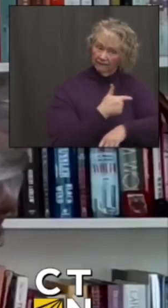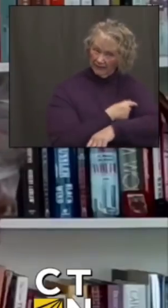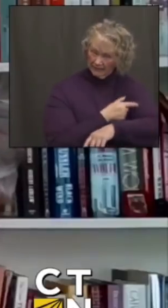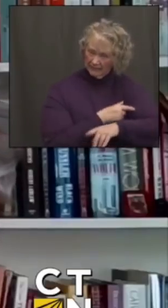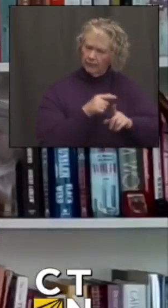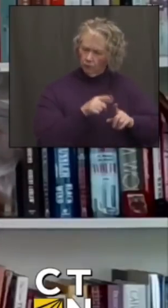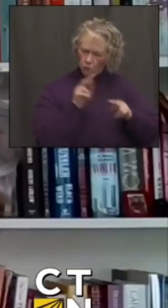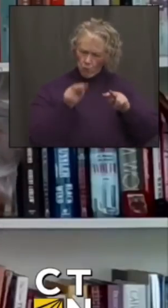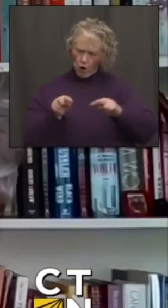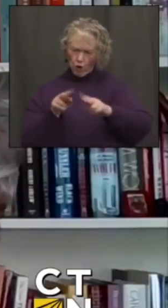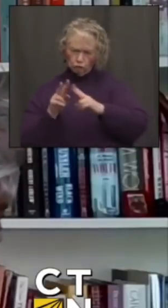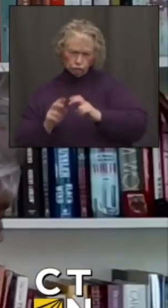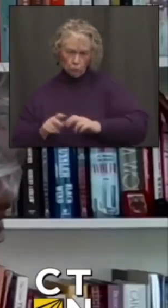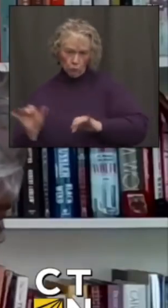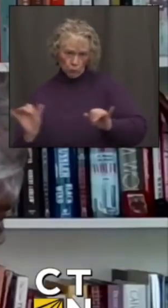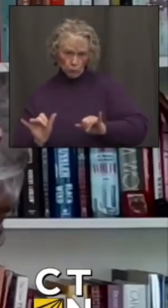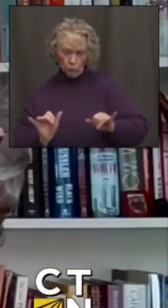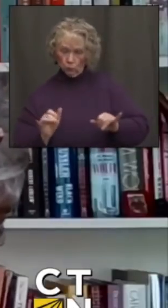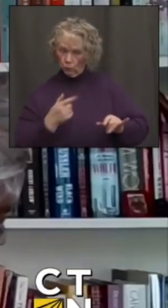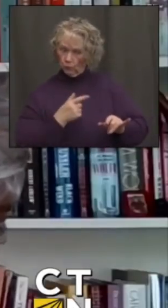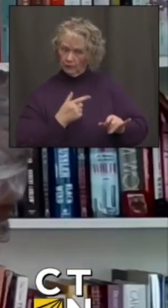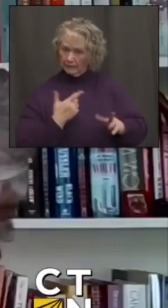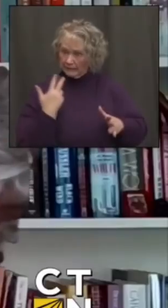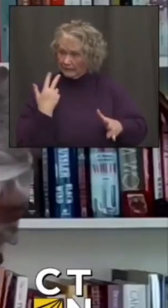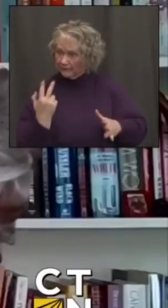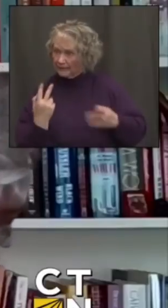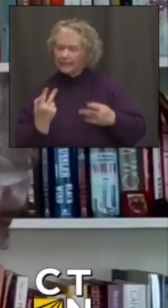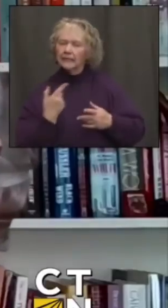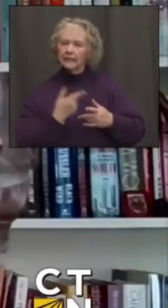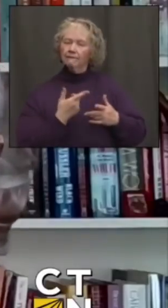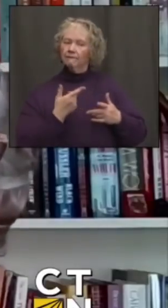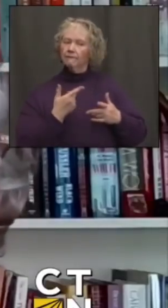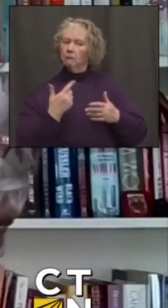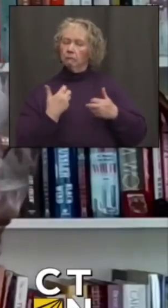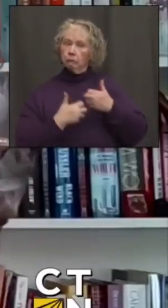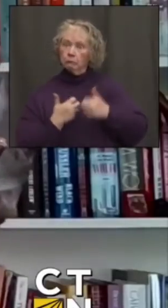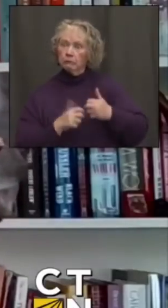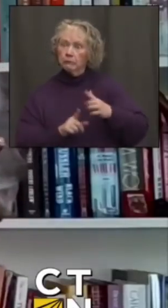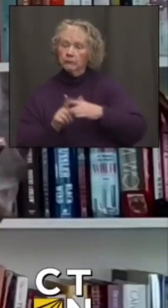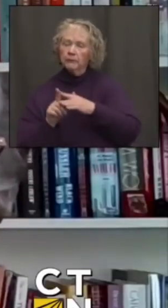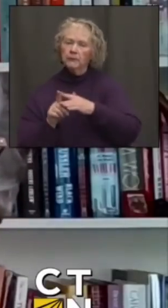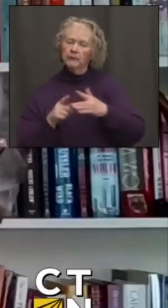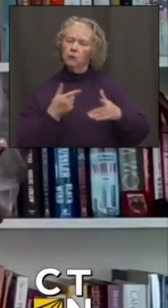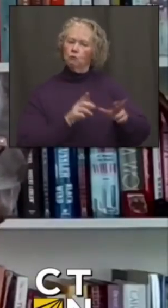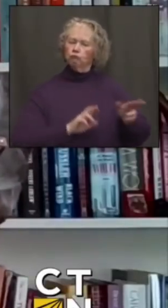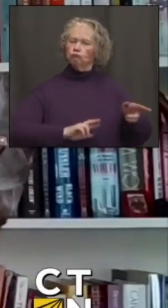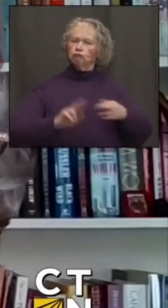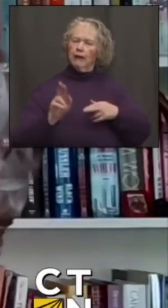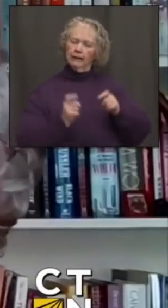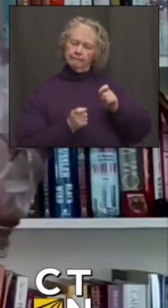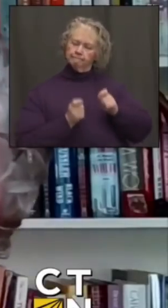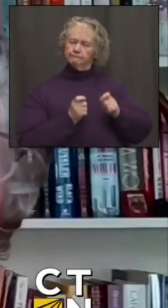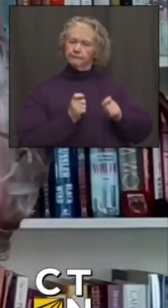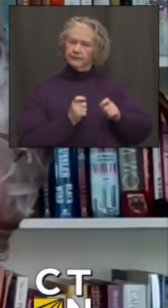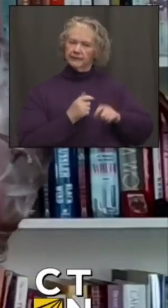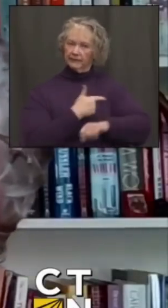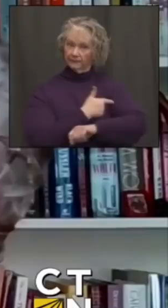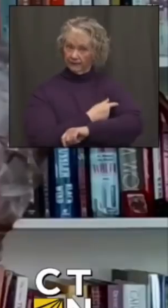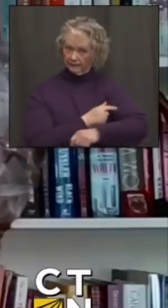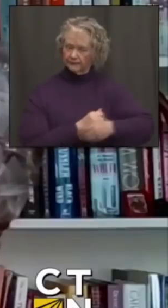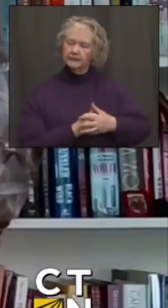checking their resistance to any kind of vaccine. And I know that the vaccine manufacturers are also monitoring